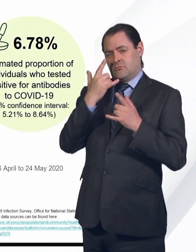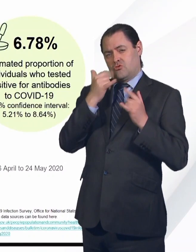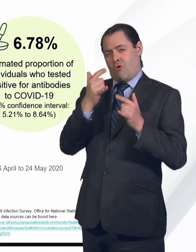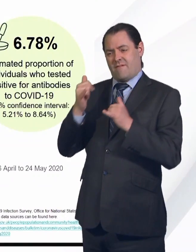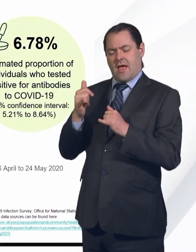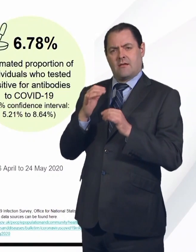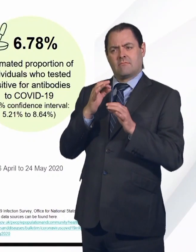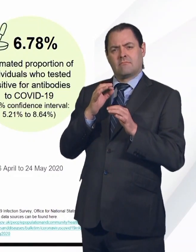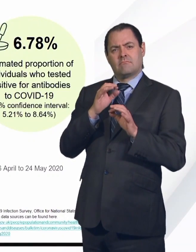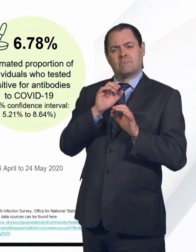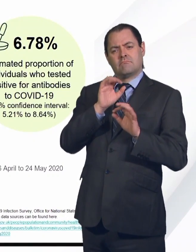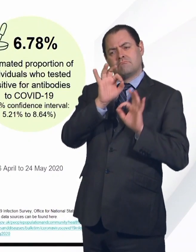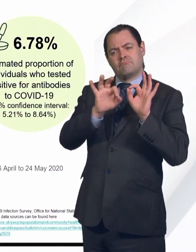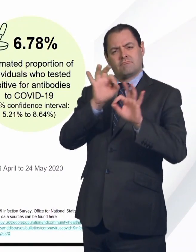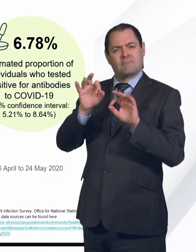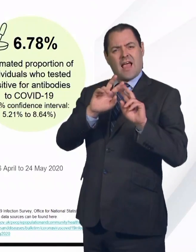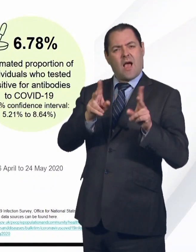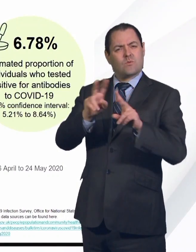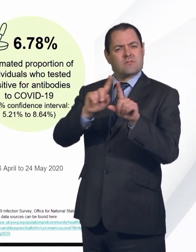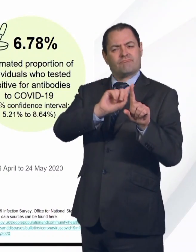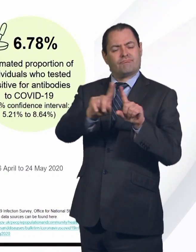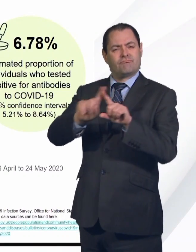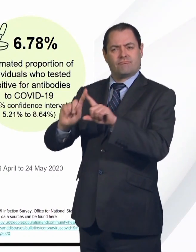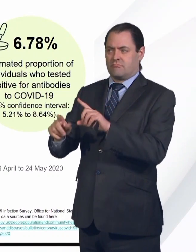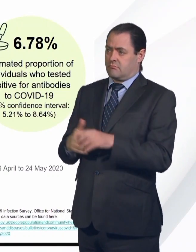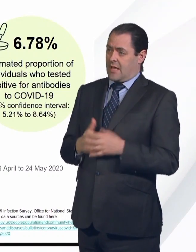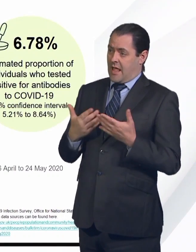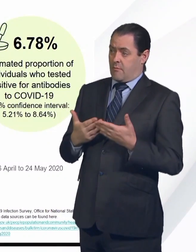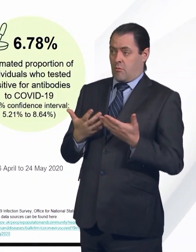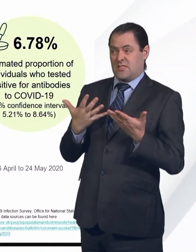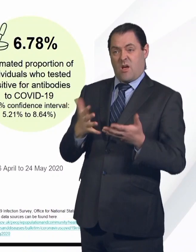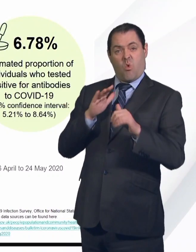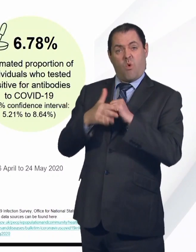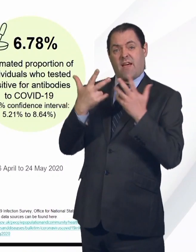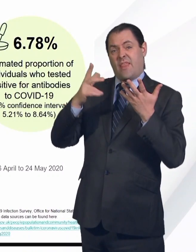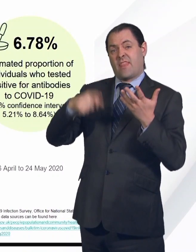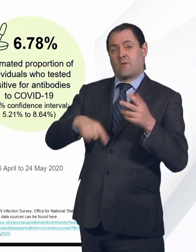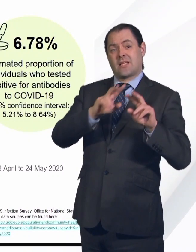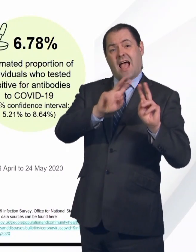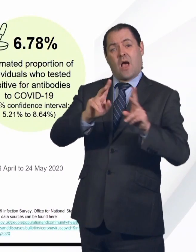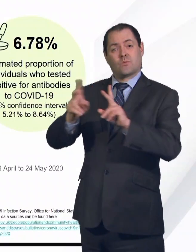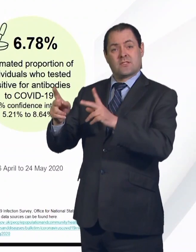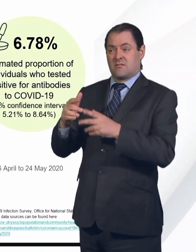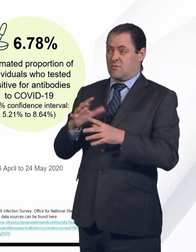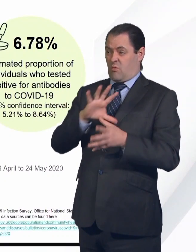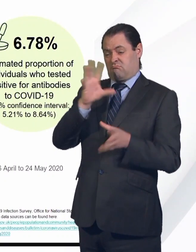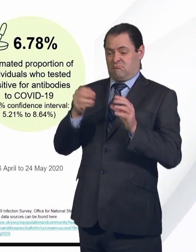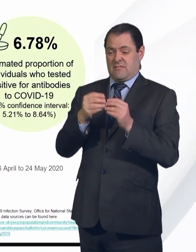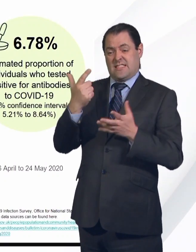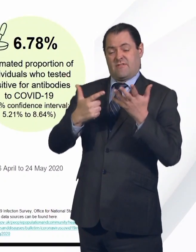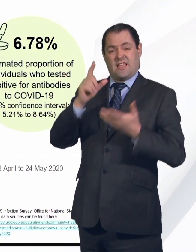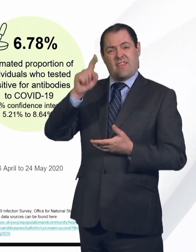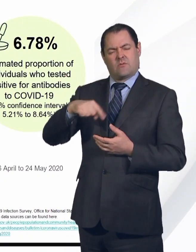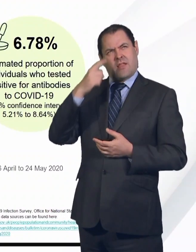household survey taking samples from now over 8,000 households and 17,000 or so people, nearly I